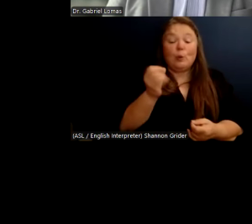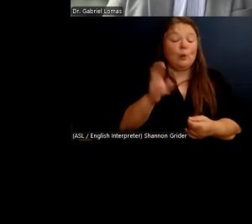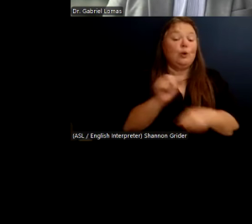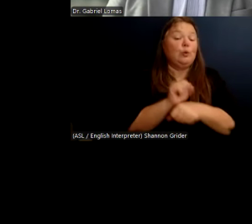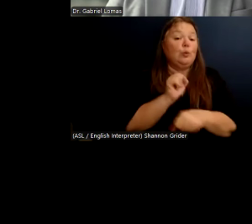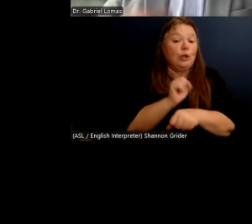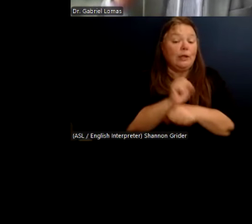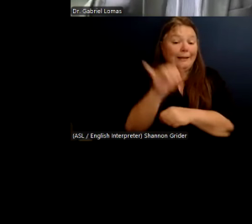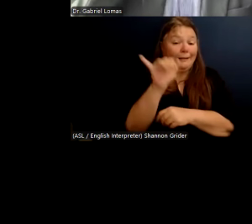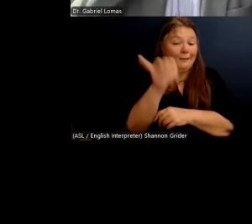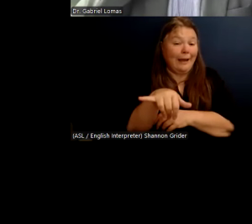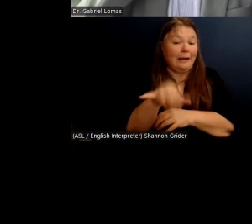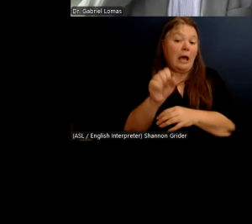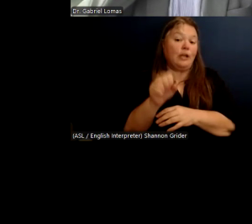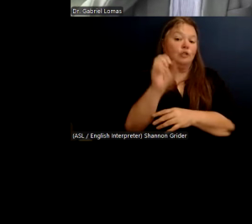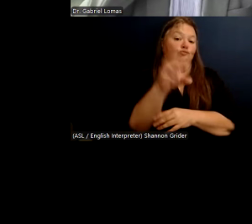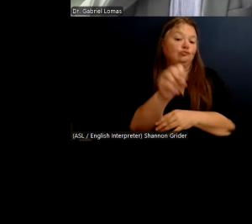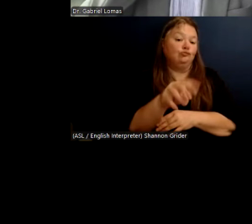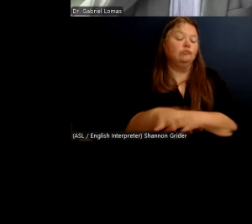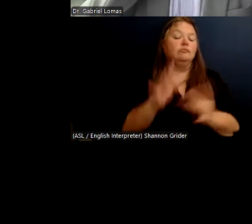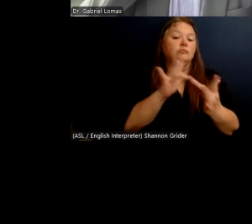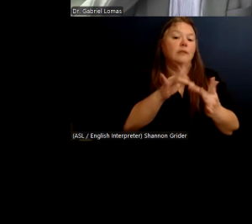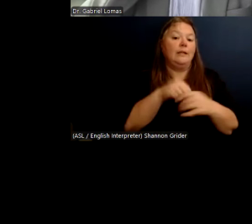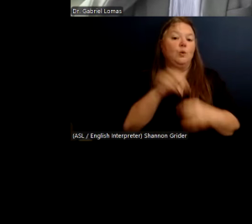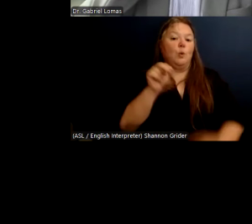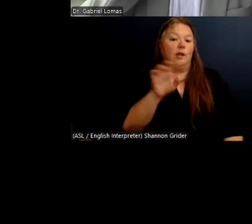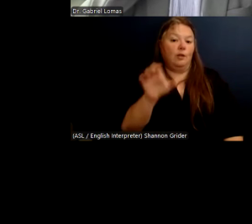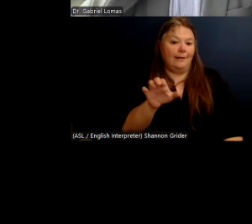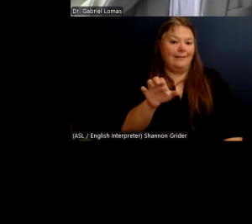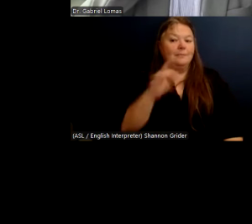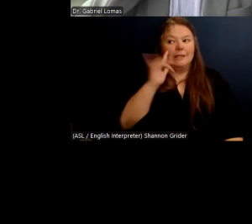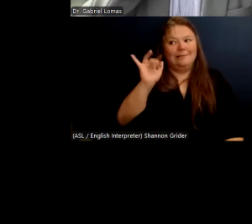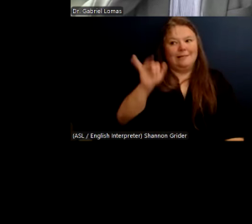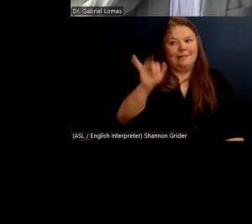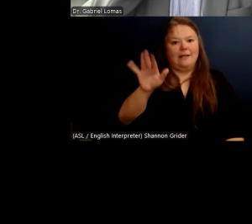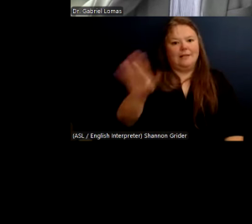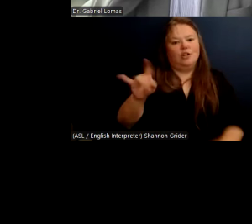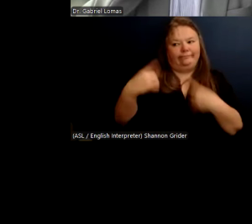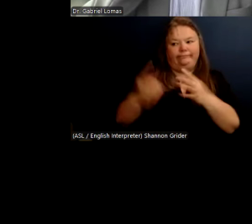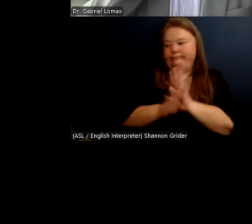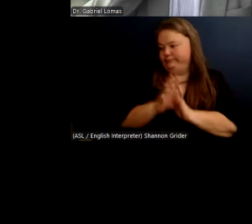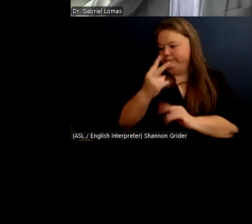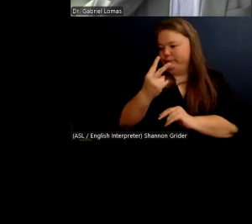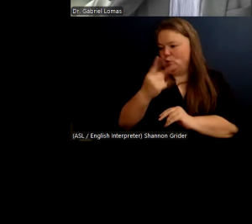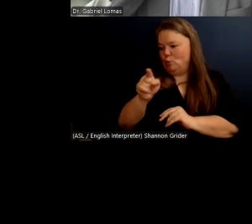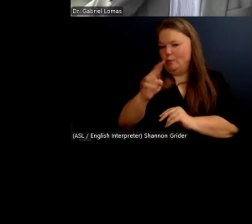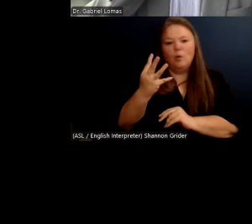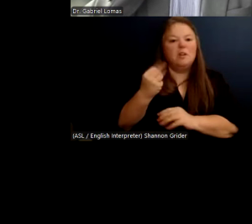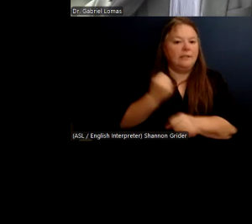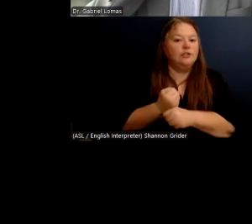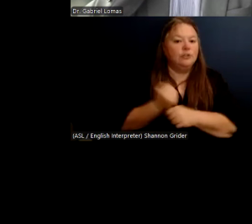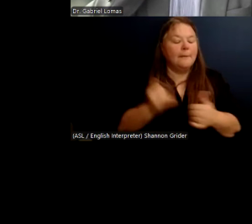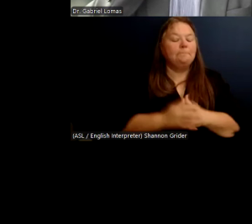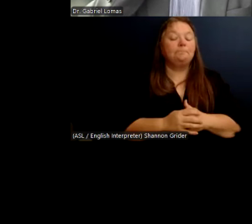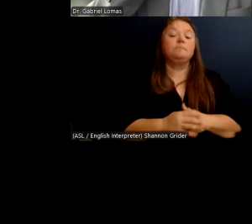in that capacity, I can give you some context in North Carolina, because that's what they've been doing for probably 2 to 4 years now. And they